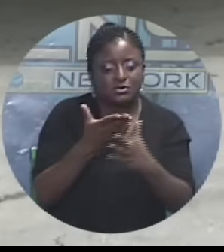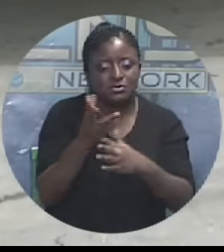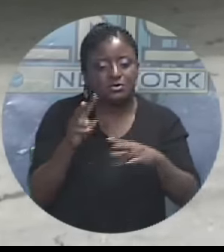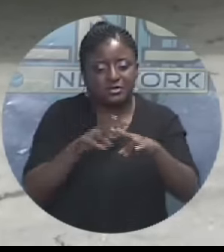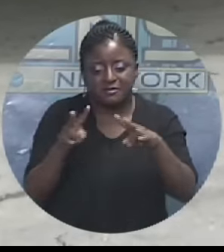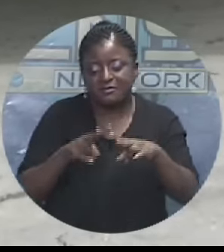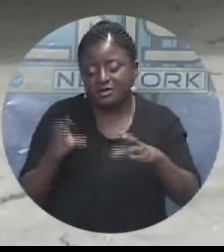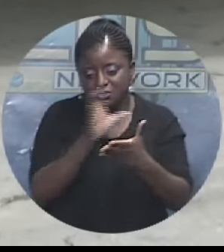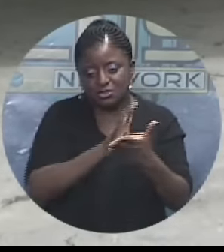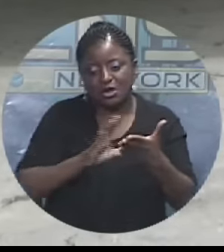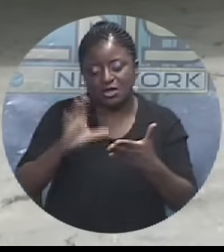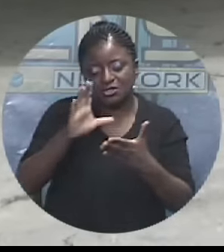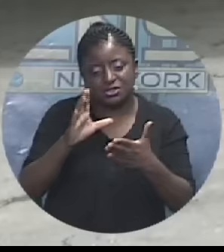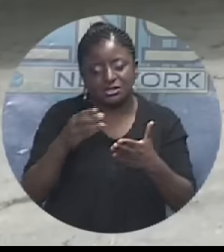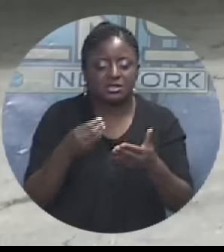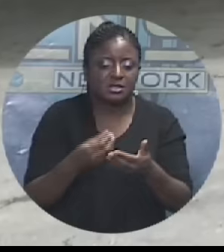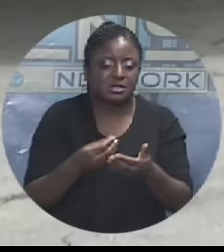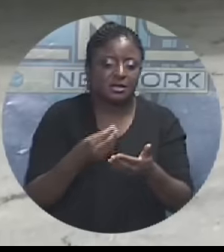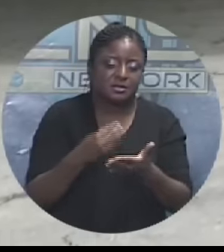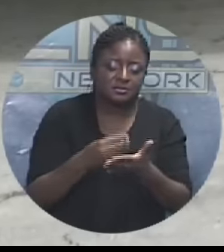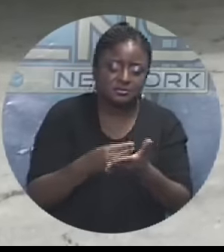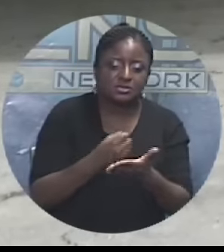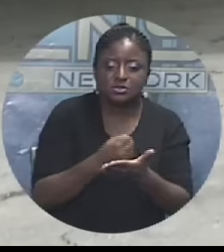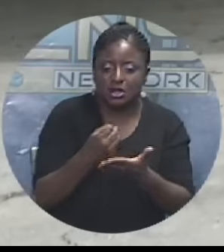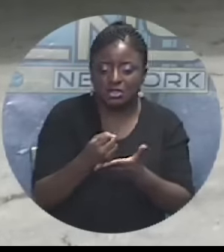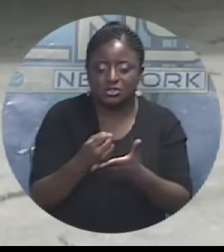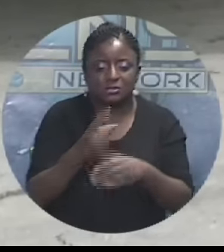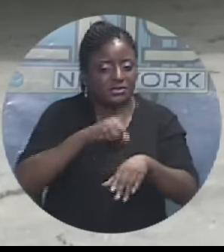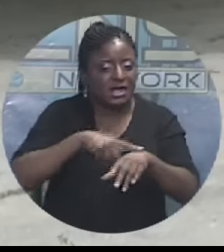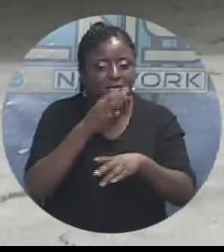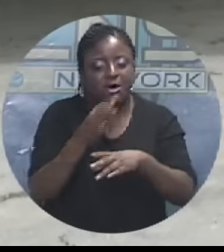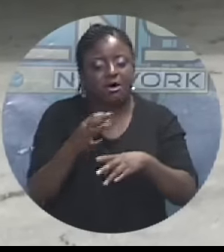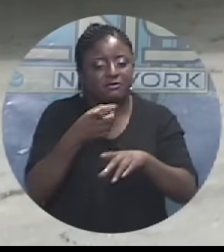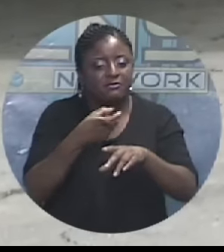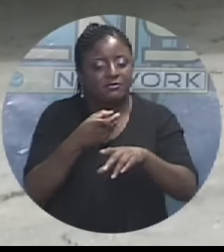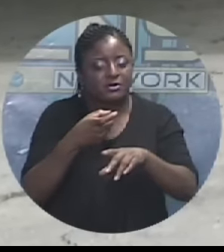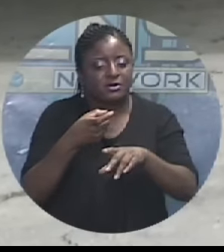of scholarship time off from work to study in order that teachers can advance themselves